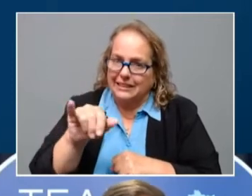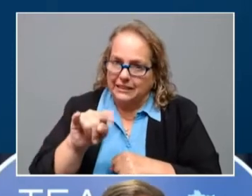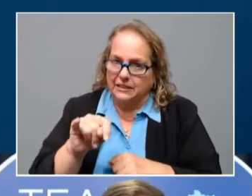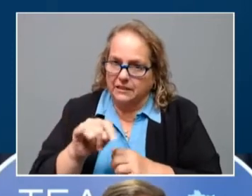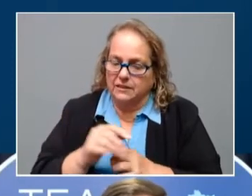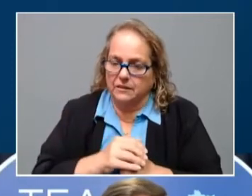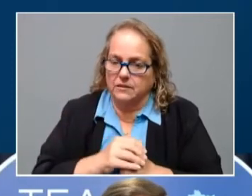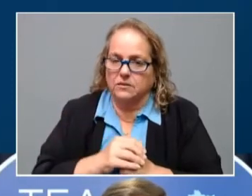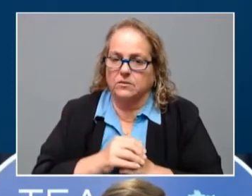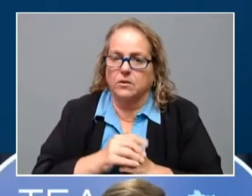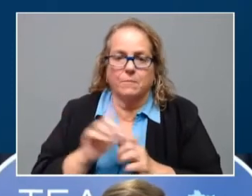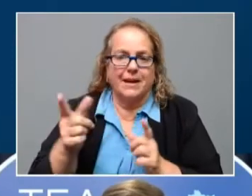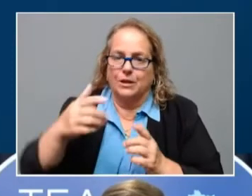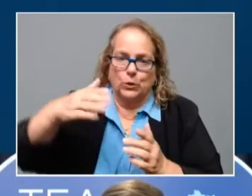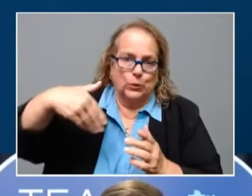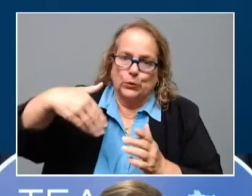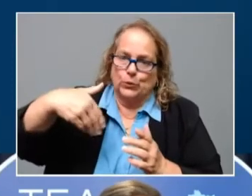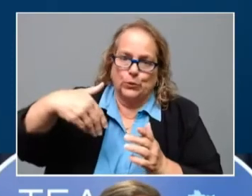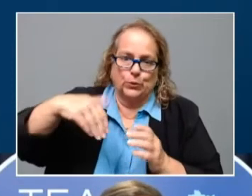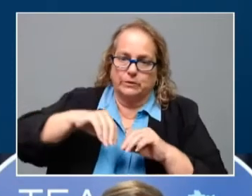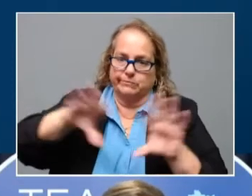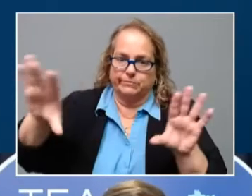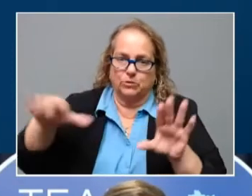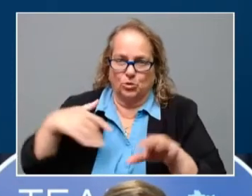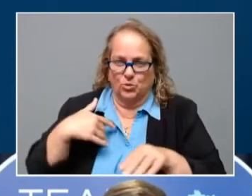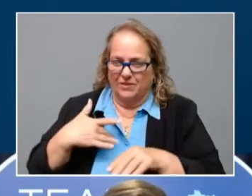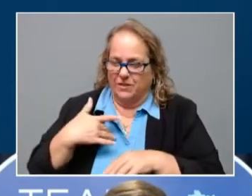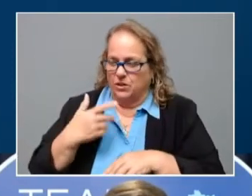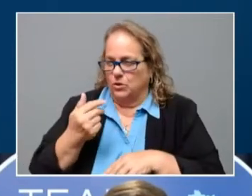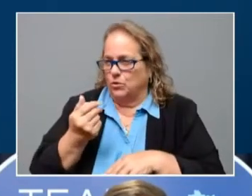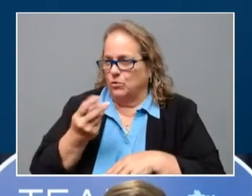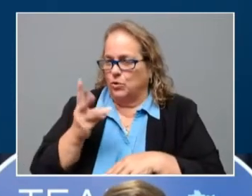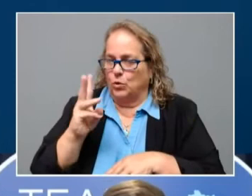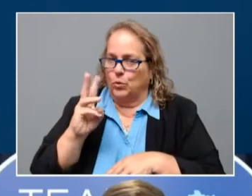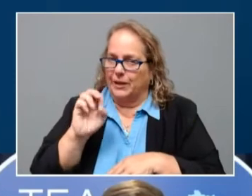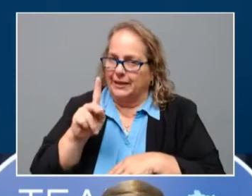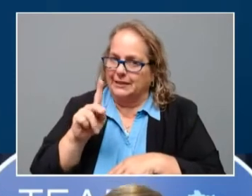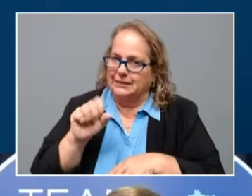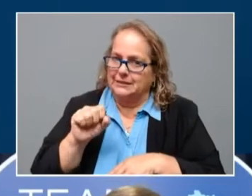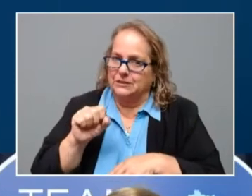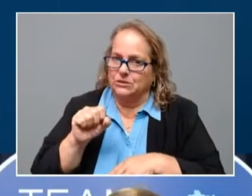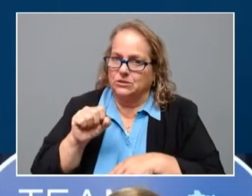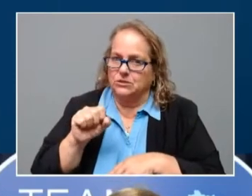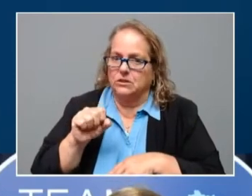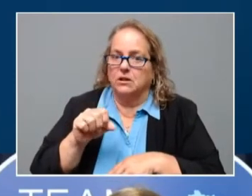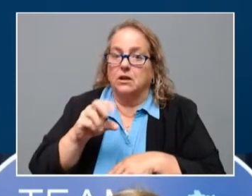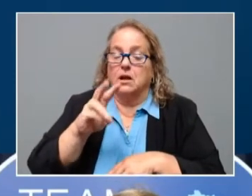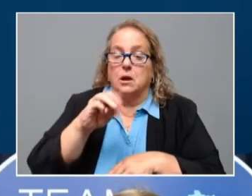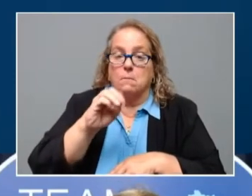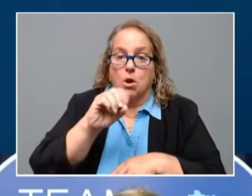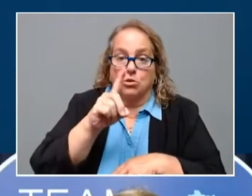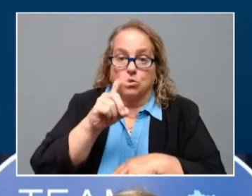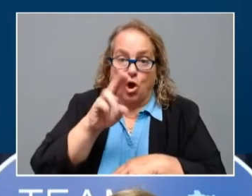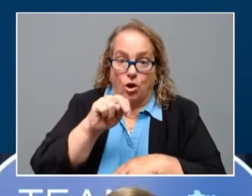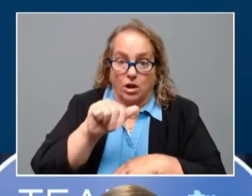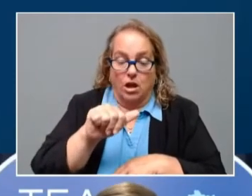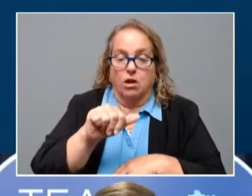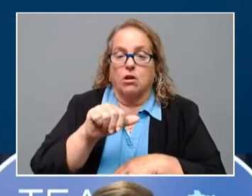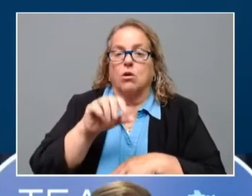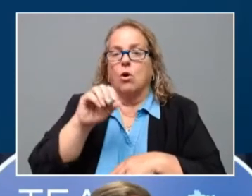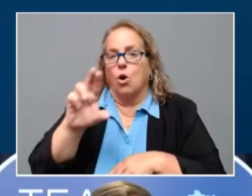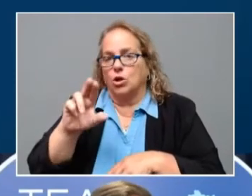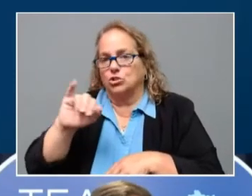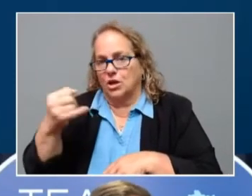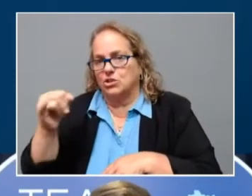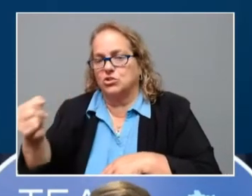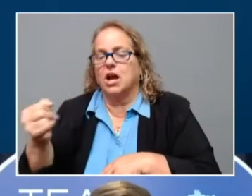expect in weeks at least, at most, to get the Moderna, if not the J&J booster. So I